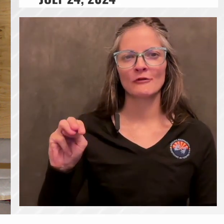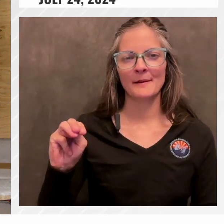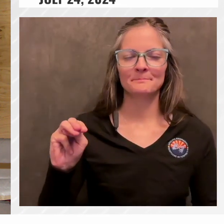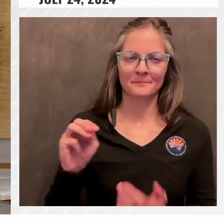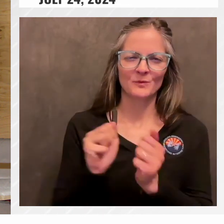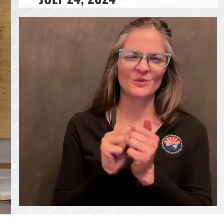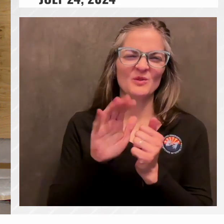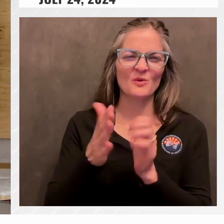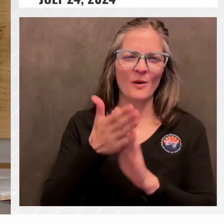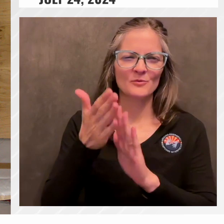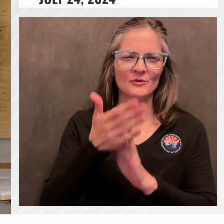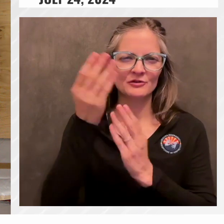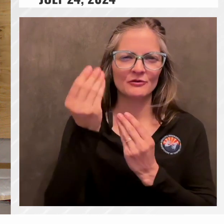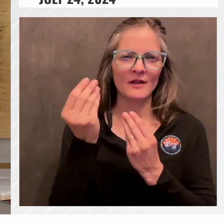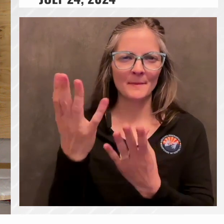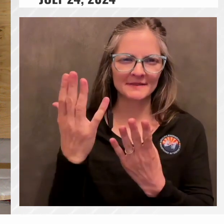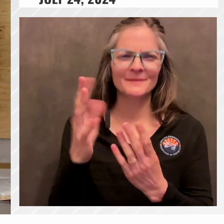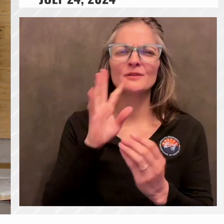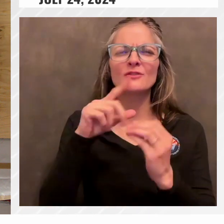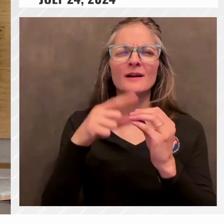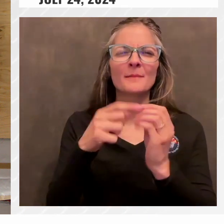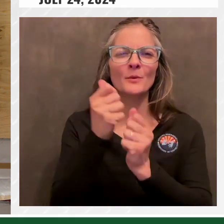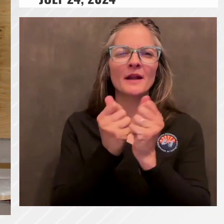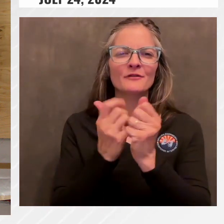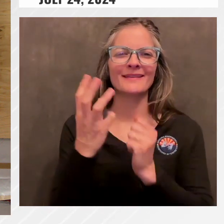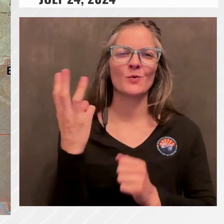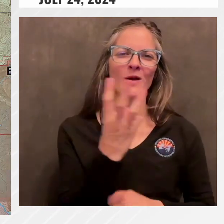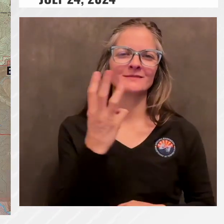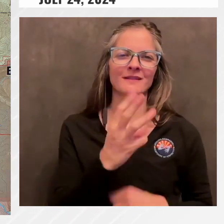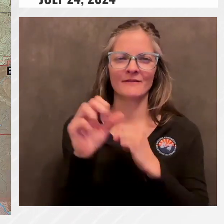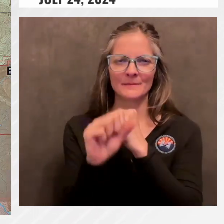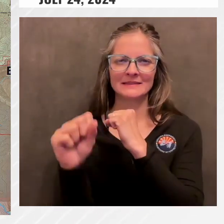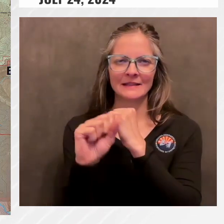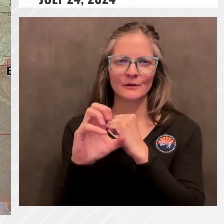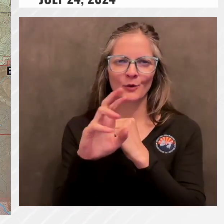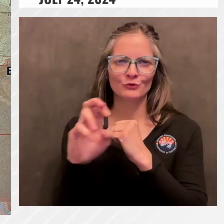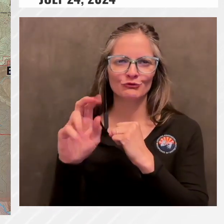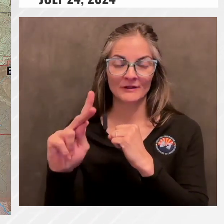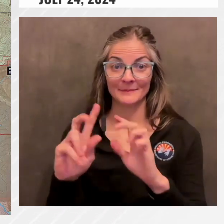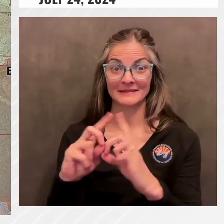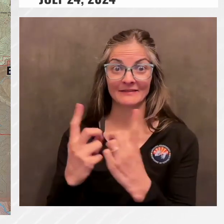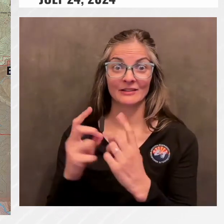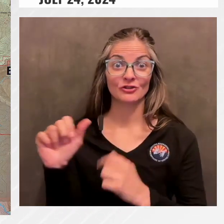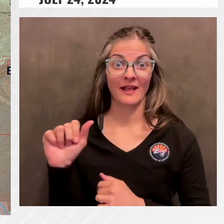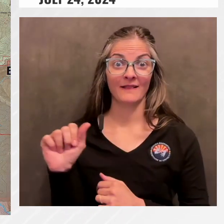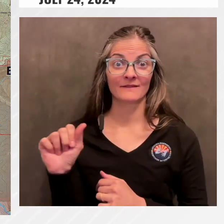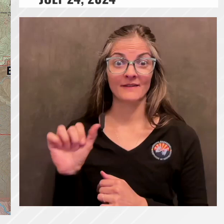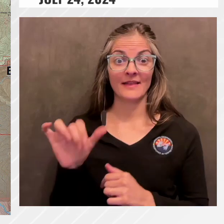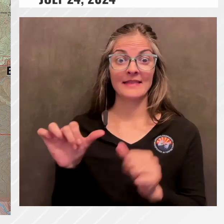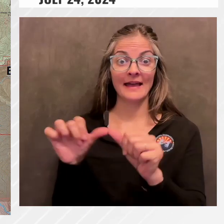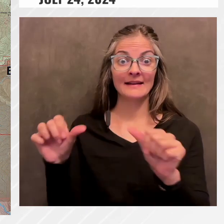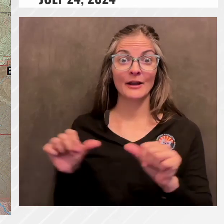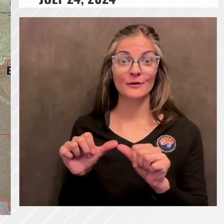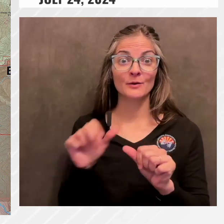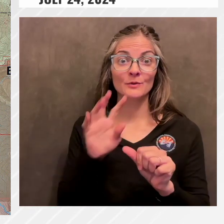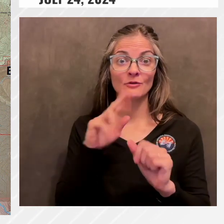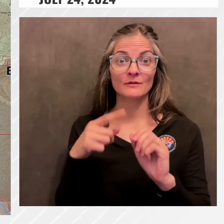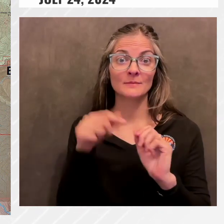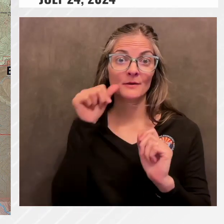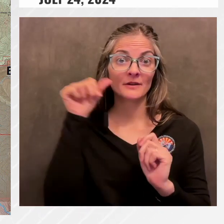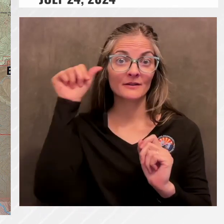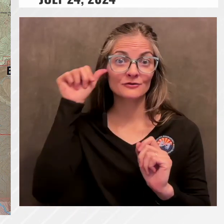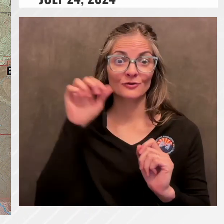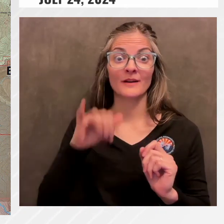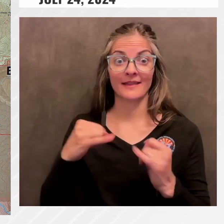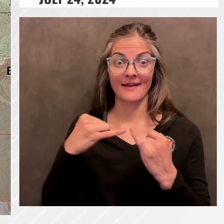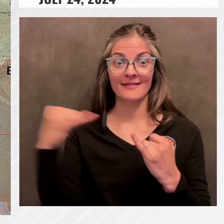with everything west of Mosquito Creek. Down here in Division Alpha on Mosquito Creek, all this stuff that we talked about yesterday, this line held,